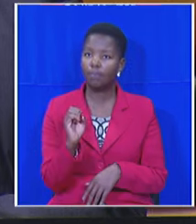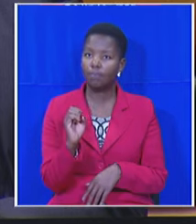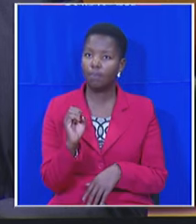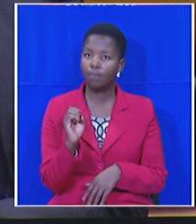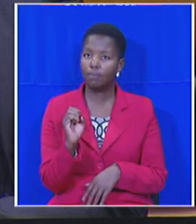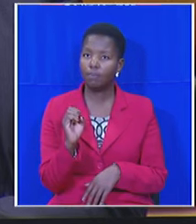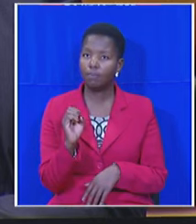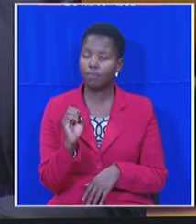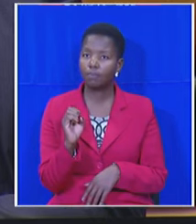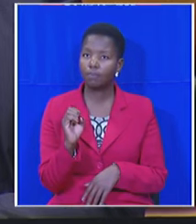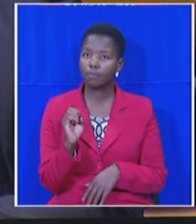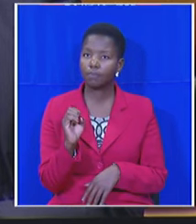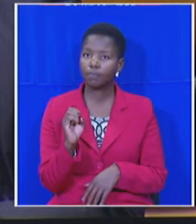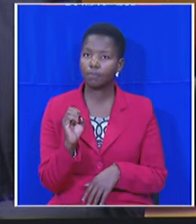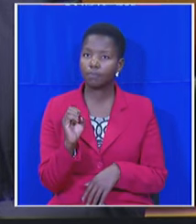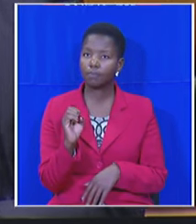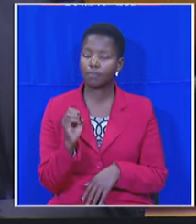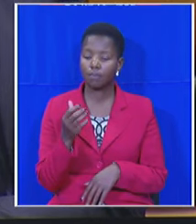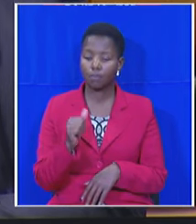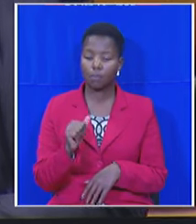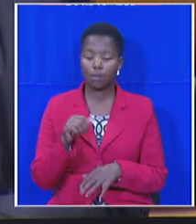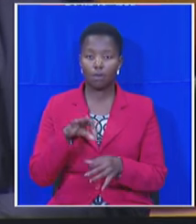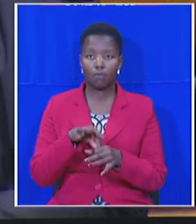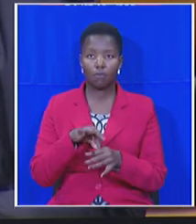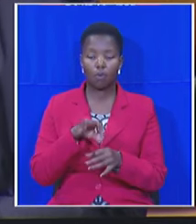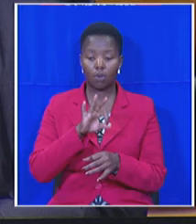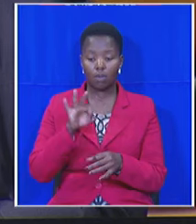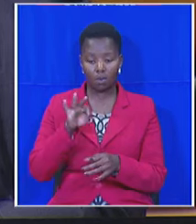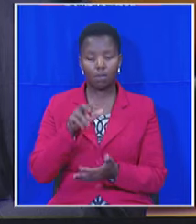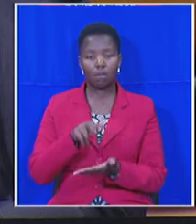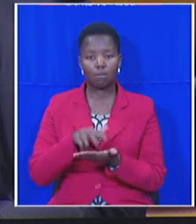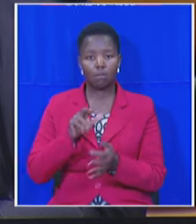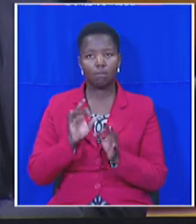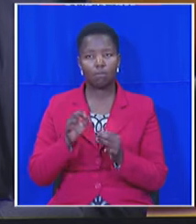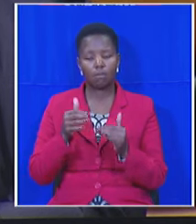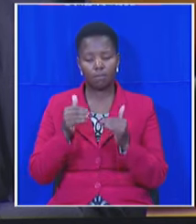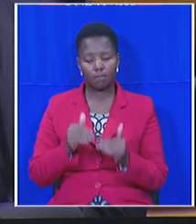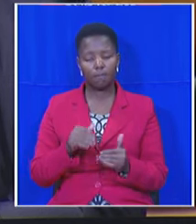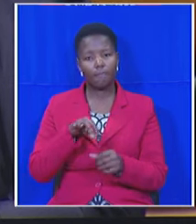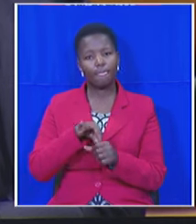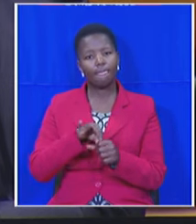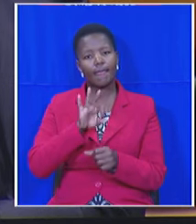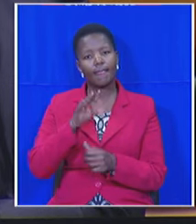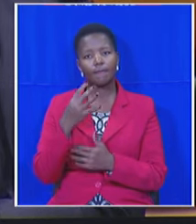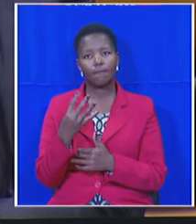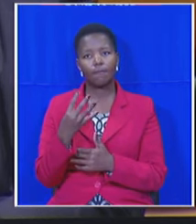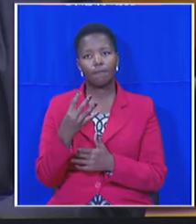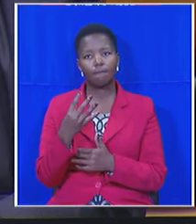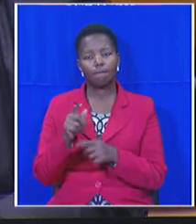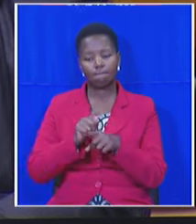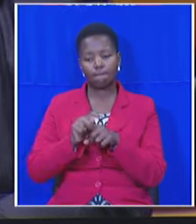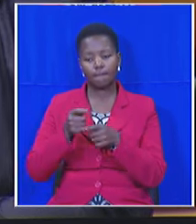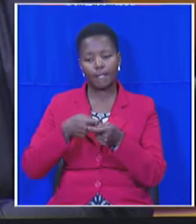No objections. Vote 33, tourism has been agreed to. I now put vote 34, trade and